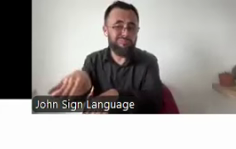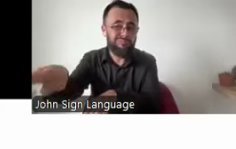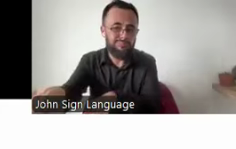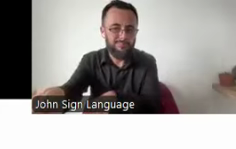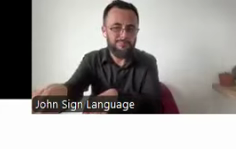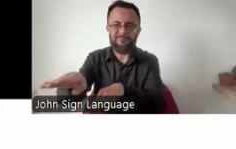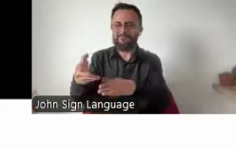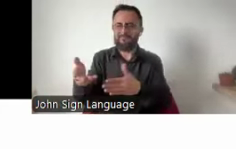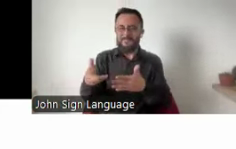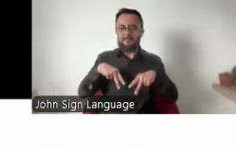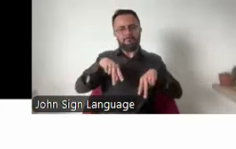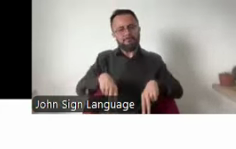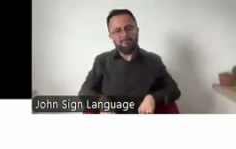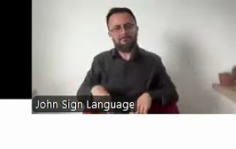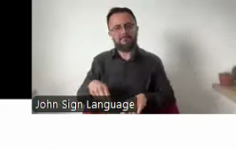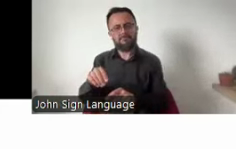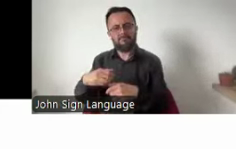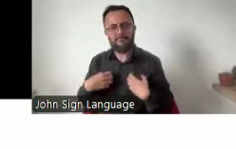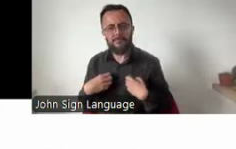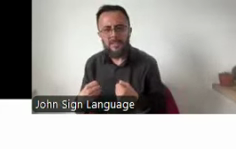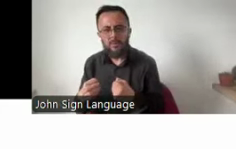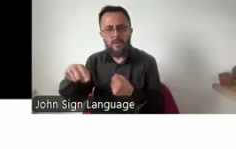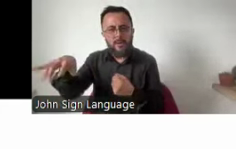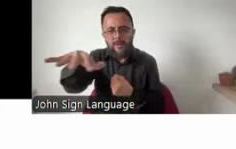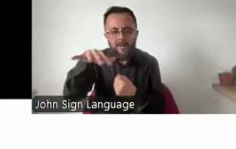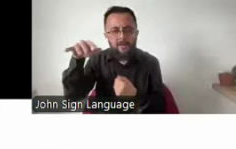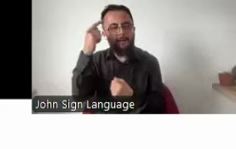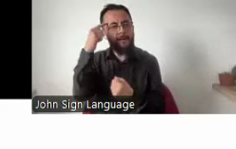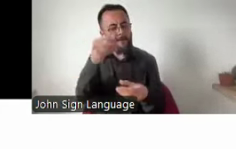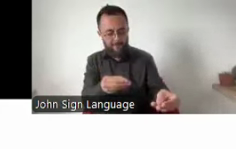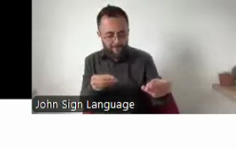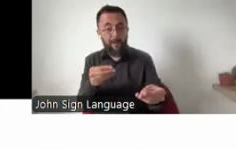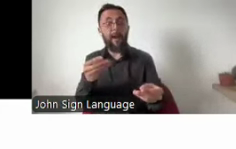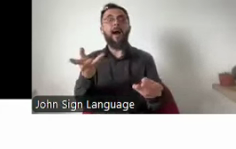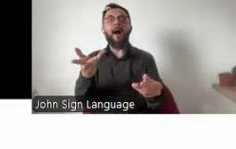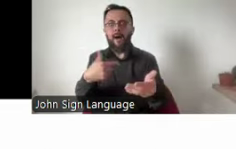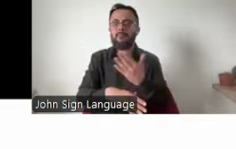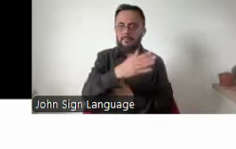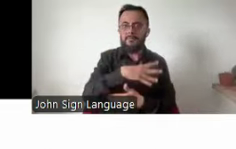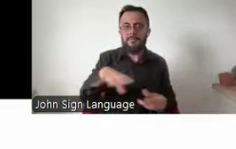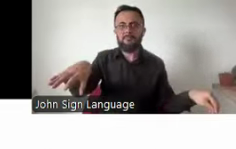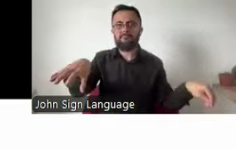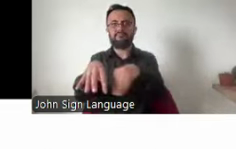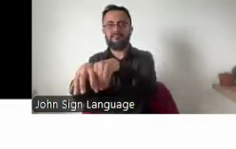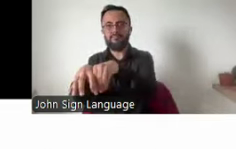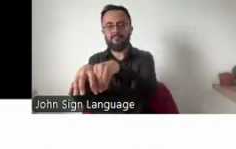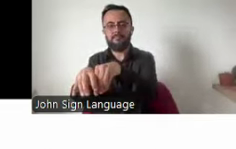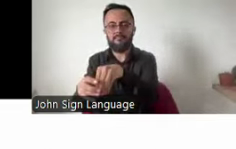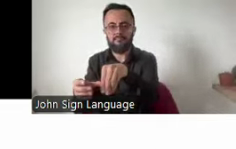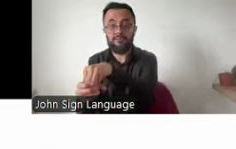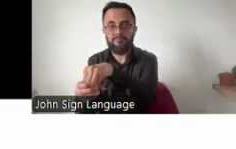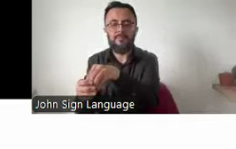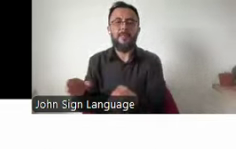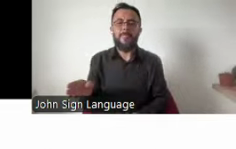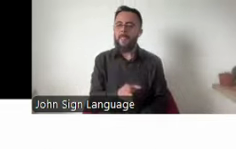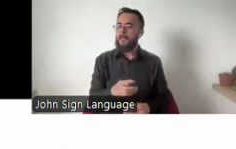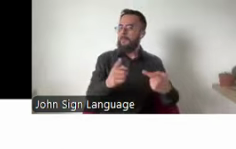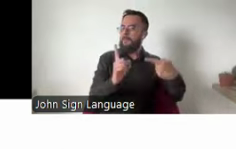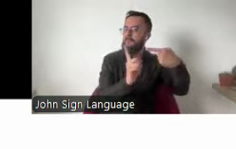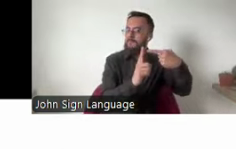first one is a step of planning and consultation. So we're really getting ready. Here we